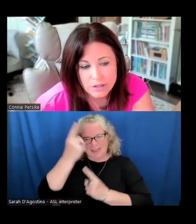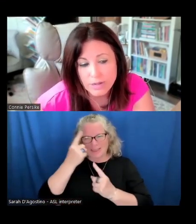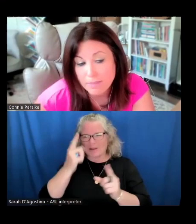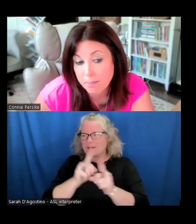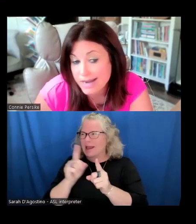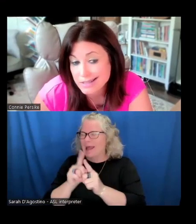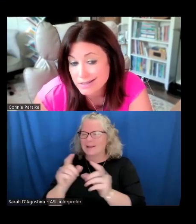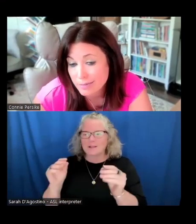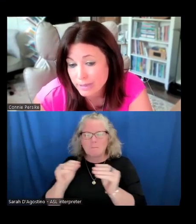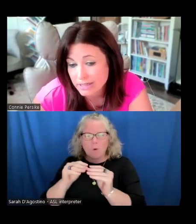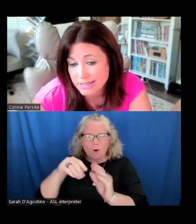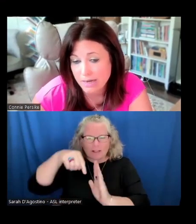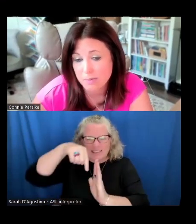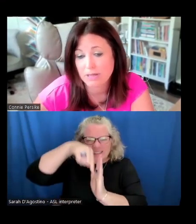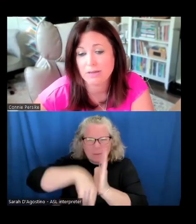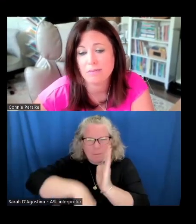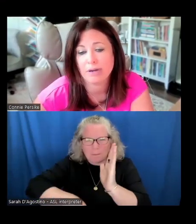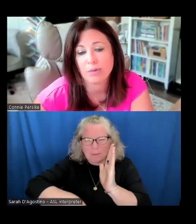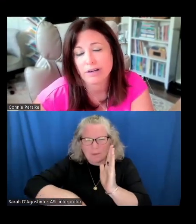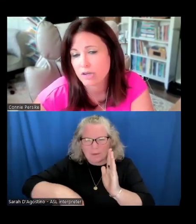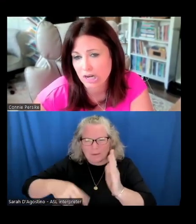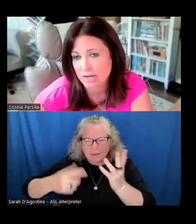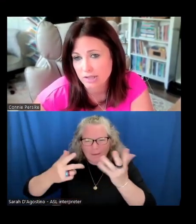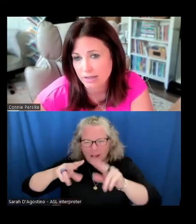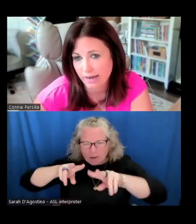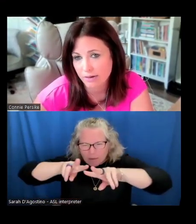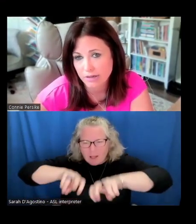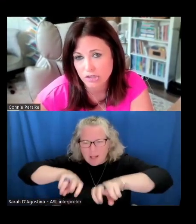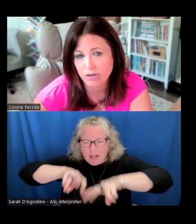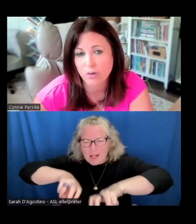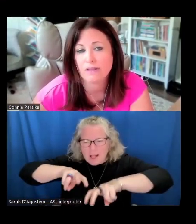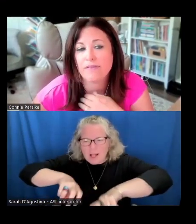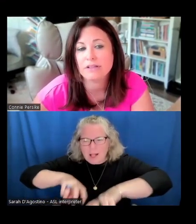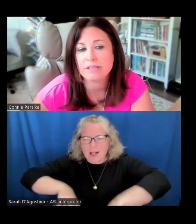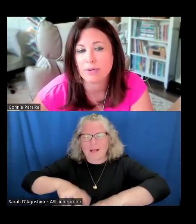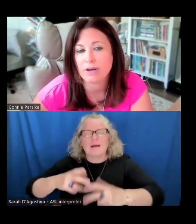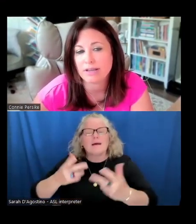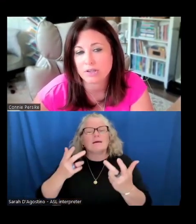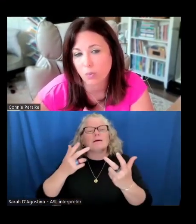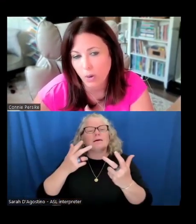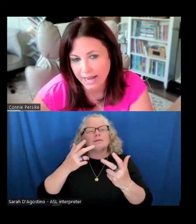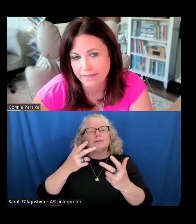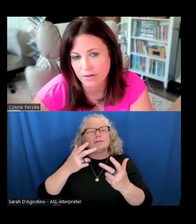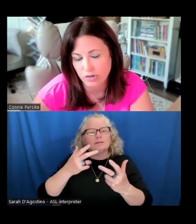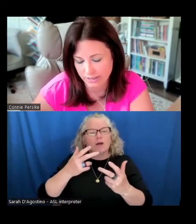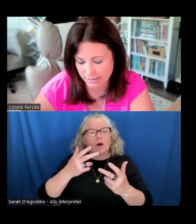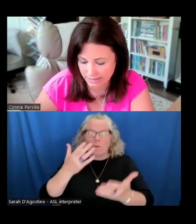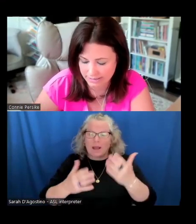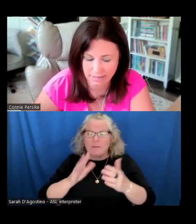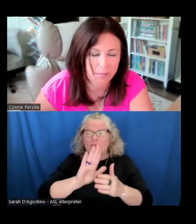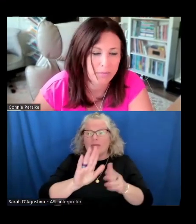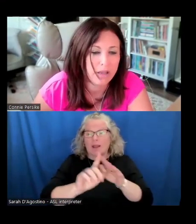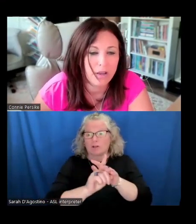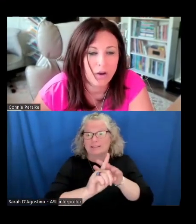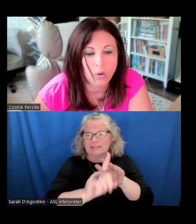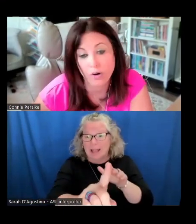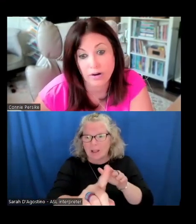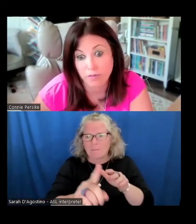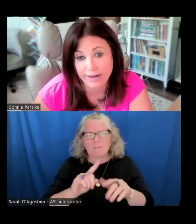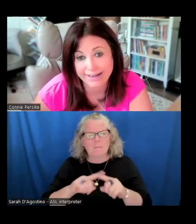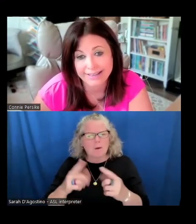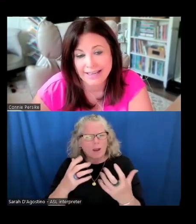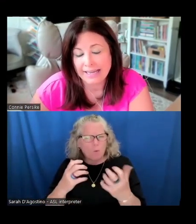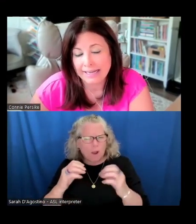The student might still be escaping, but we're going to change the language to go a level deeper as to why they're trying to escape